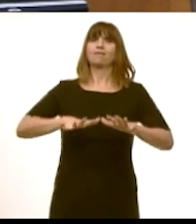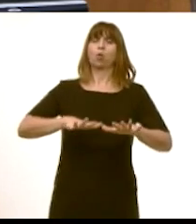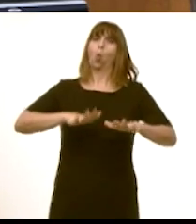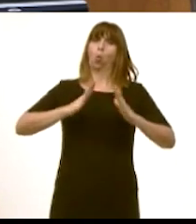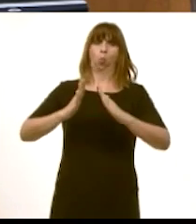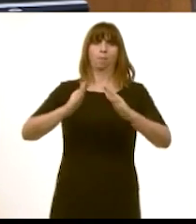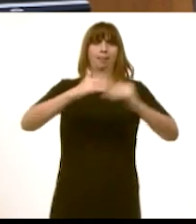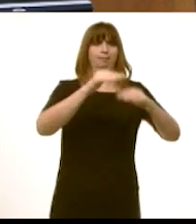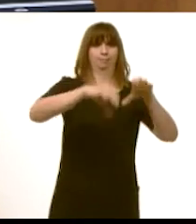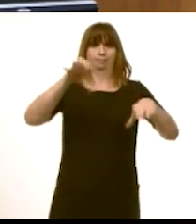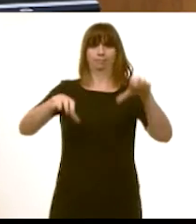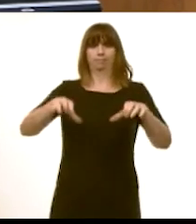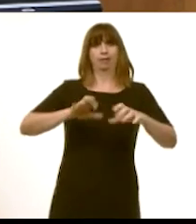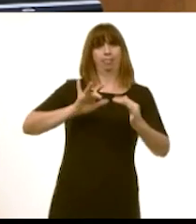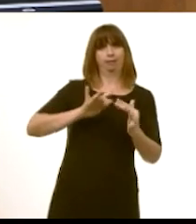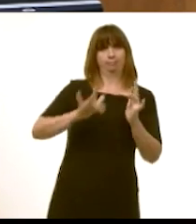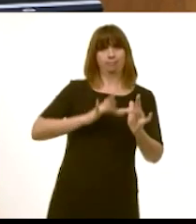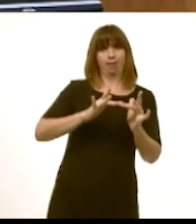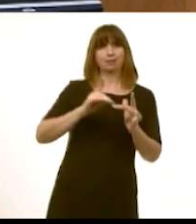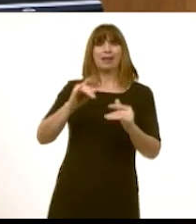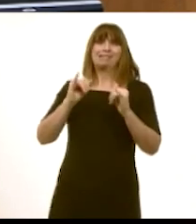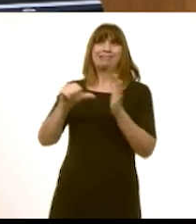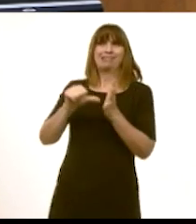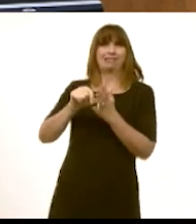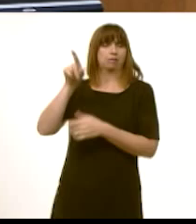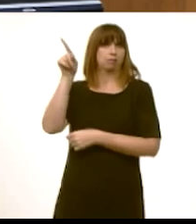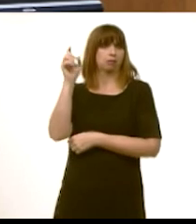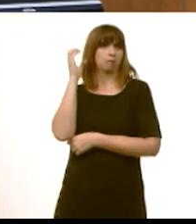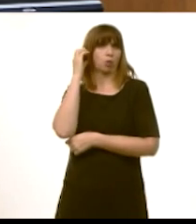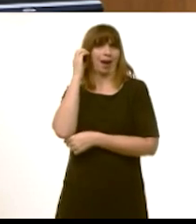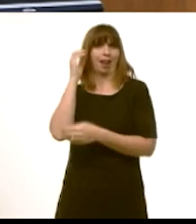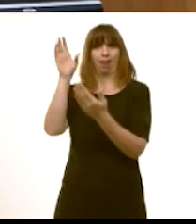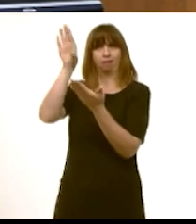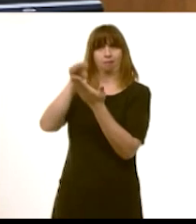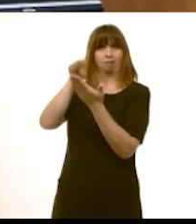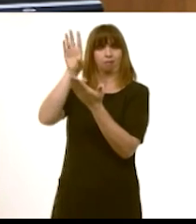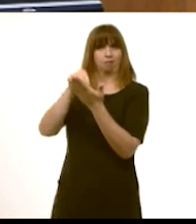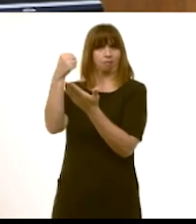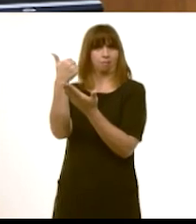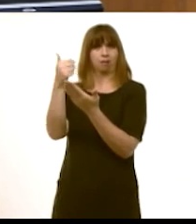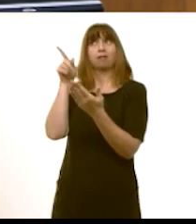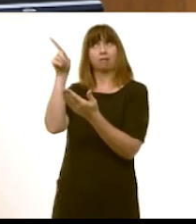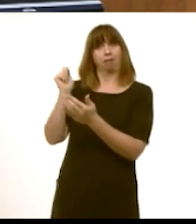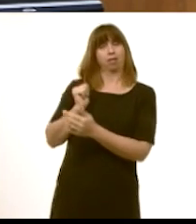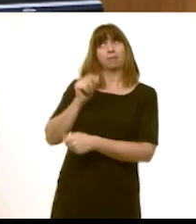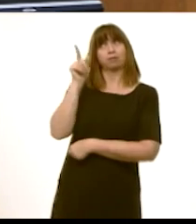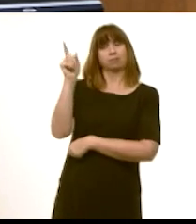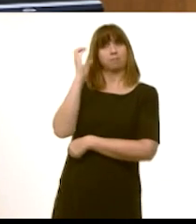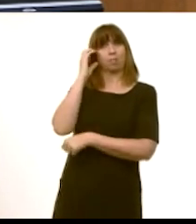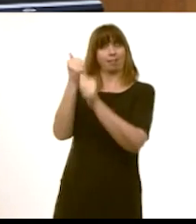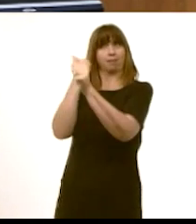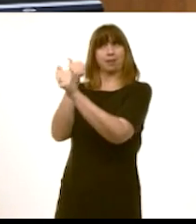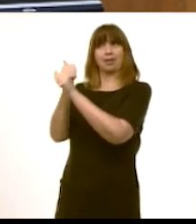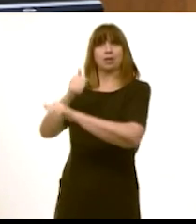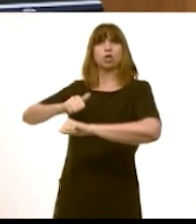it, of course, with mobile broadband. But we do expect the providers to provide the people of Wales with a level of service